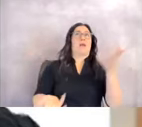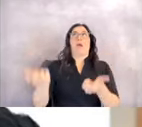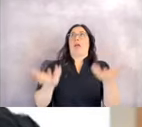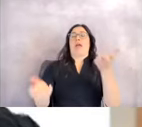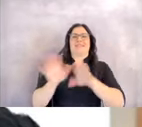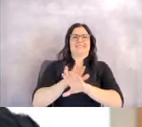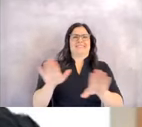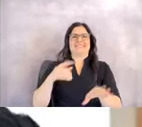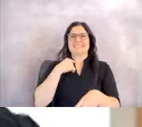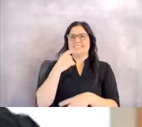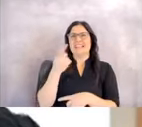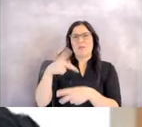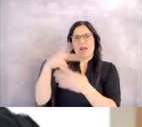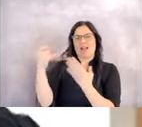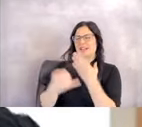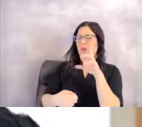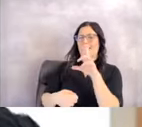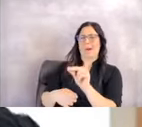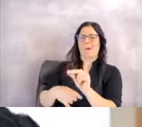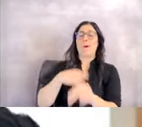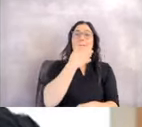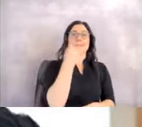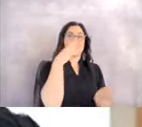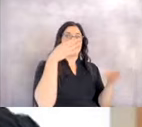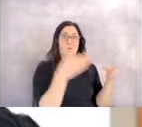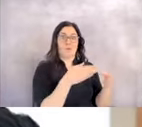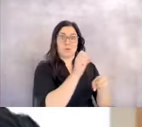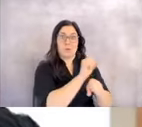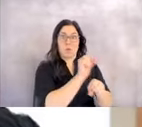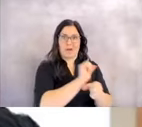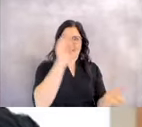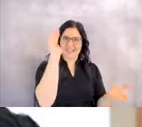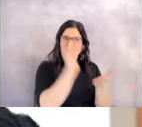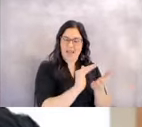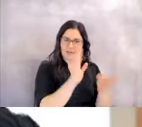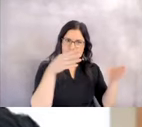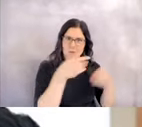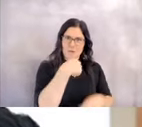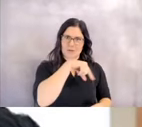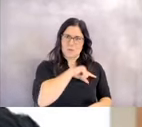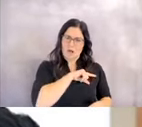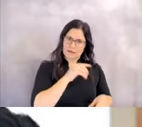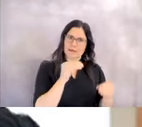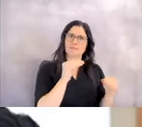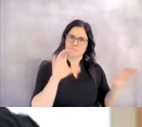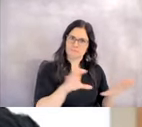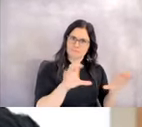projects. Again, quality over quantity. So really looking at where you can pare things down,